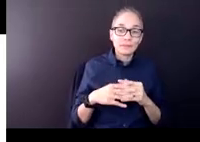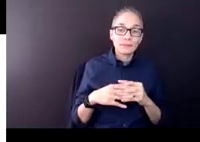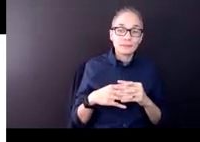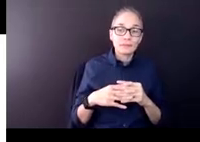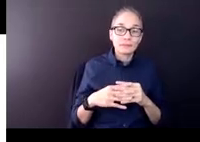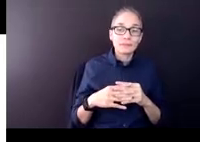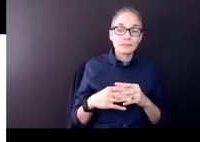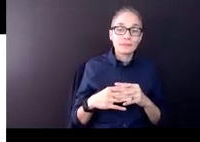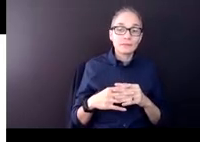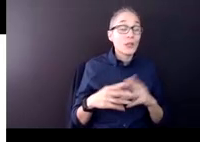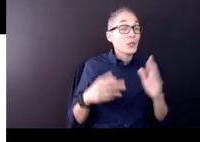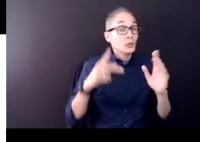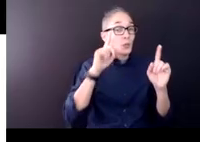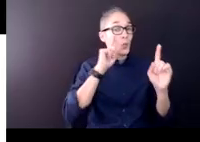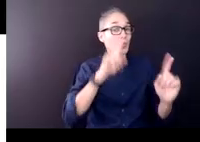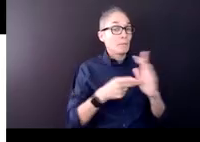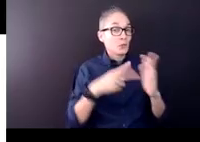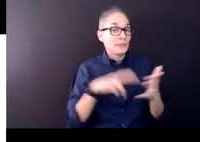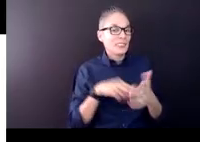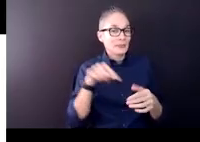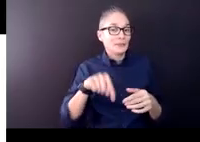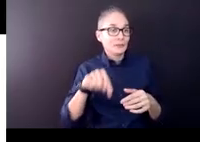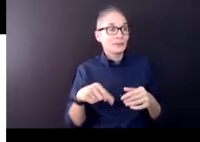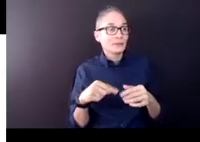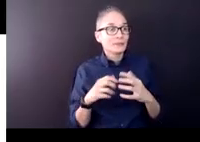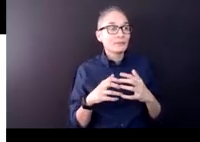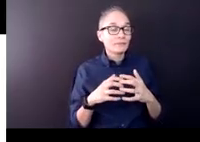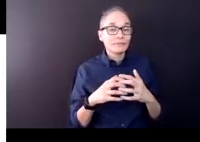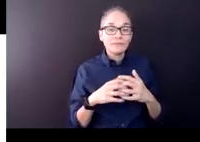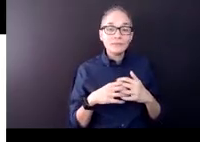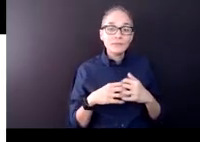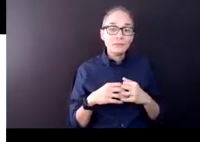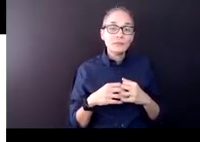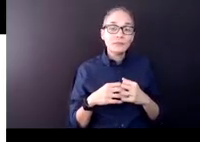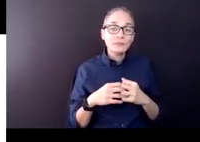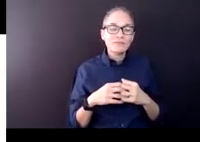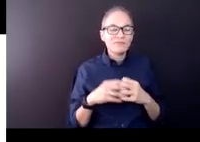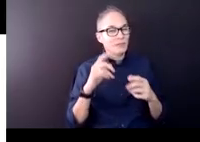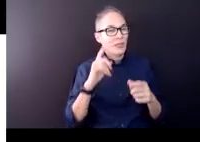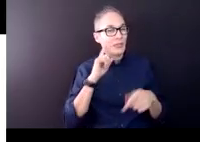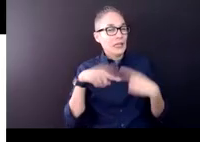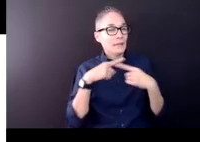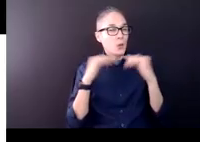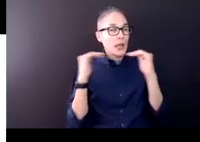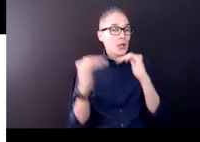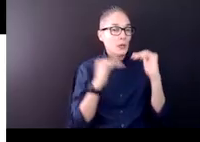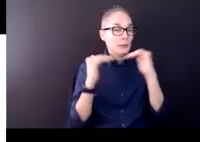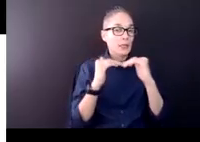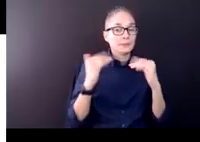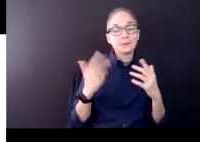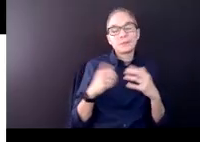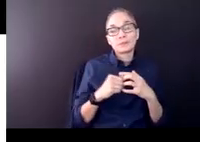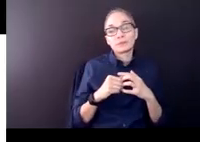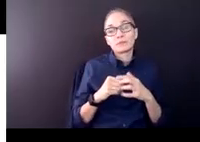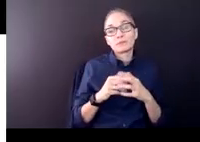all about, so the purpose of this is really, it's really just, I think, equitable practices. Do